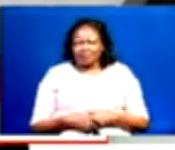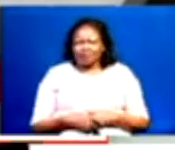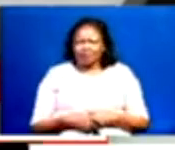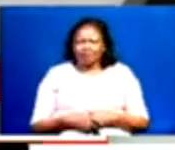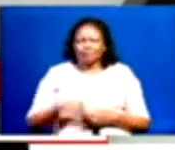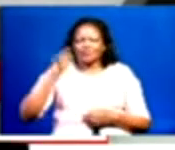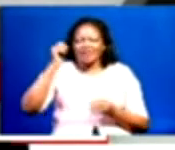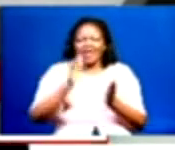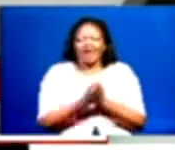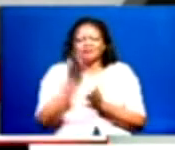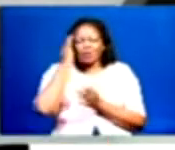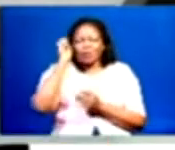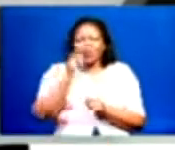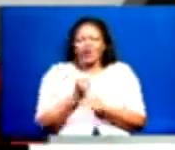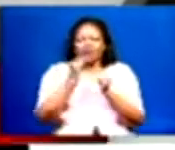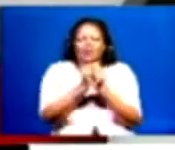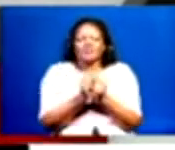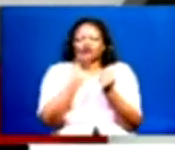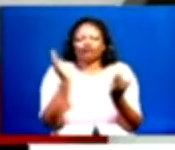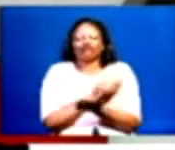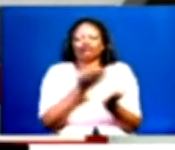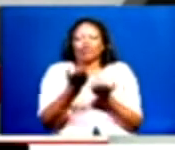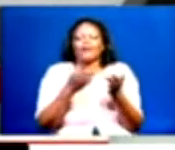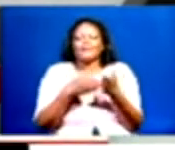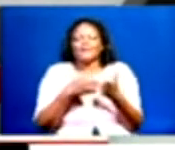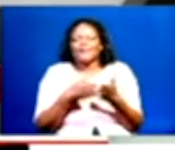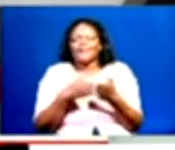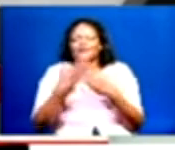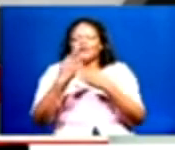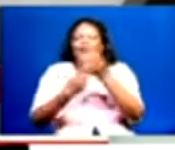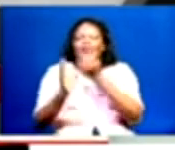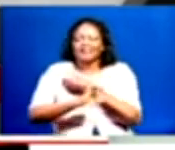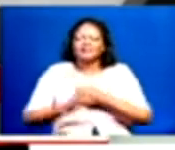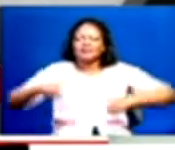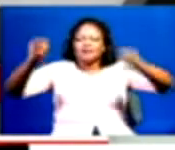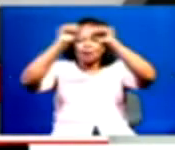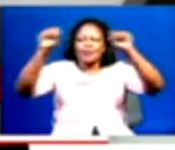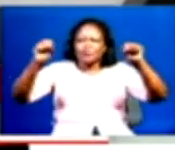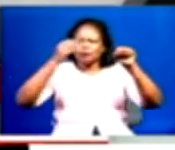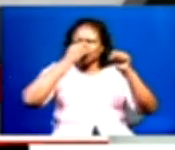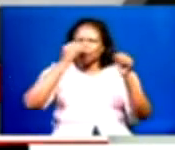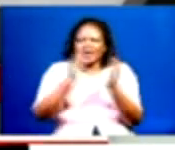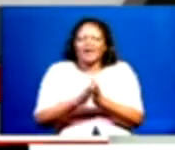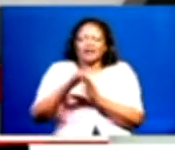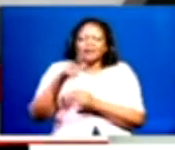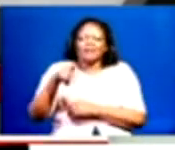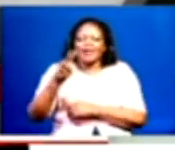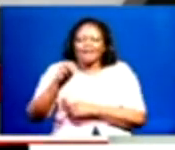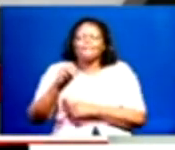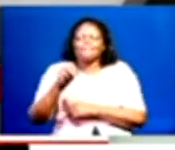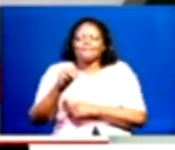Kenya and Israel will work together to eliminate trade barriers between the two countries. President William Ruto and Prime Minister Benjamin